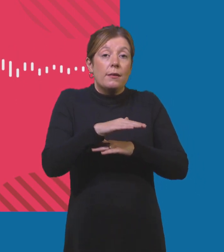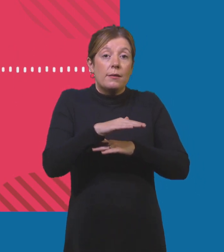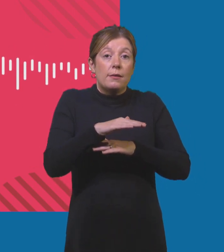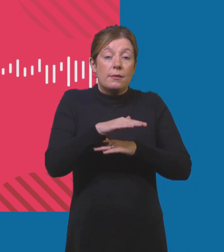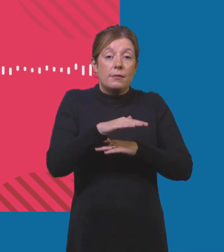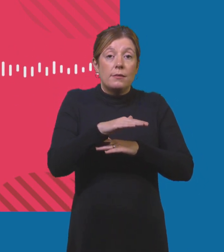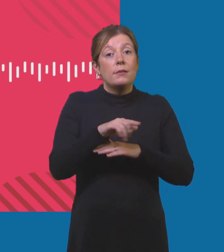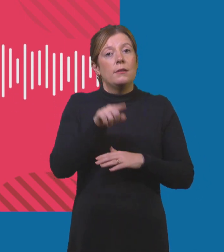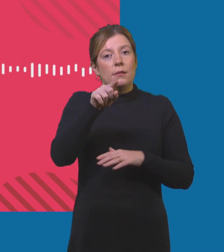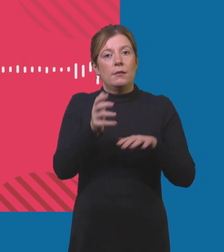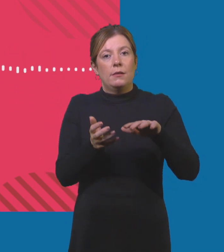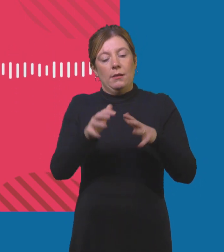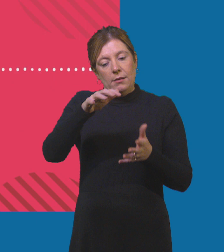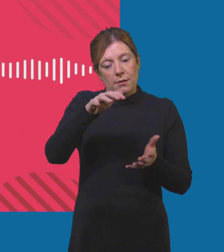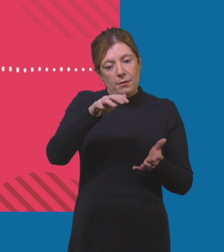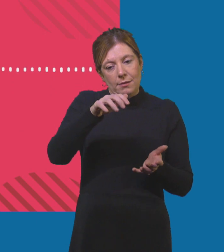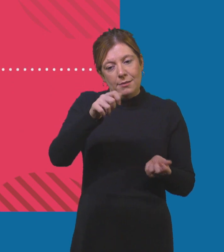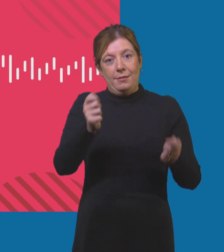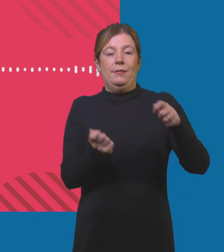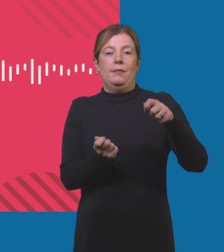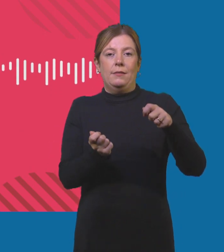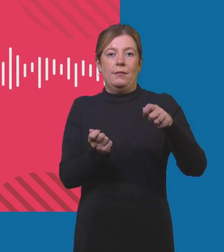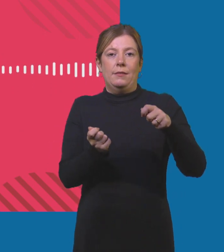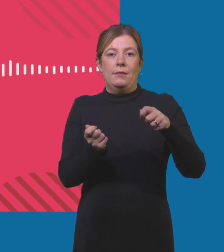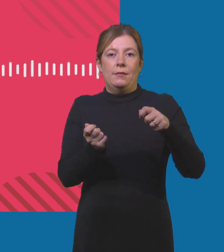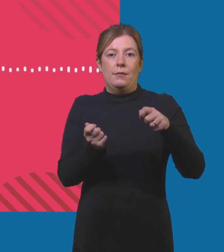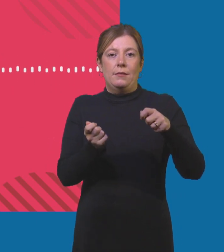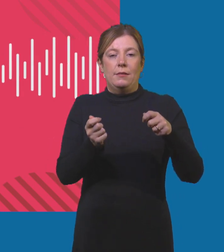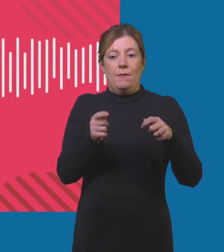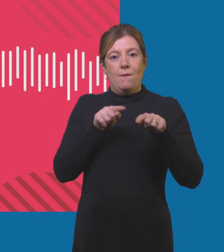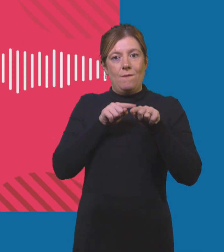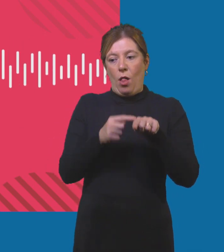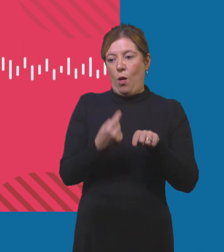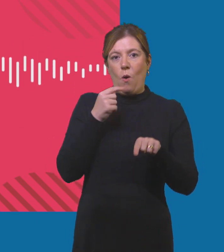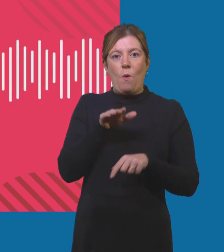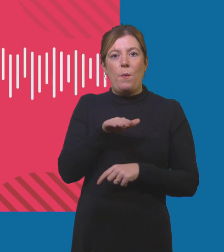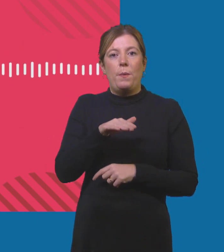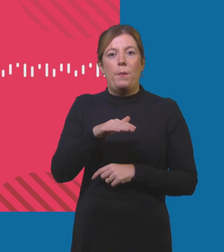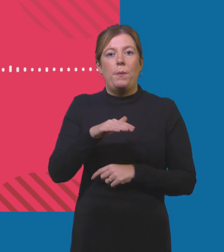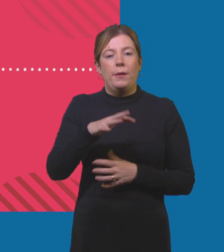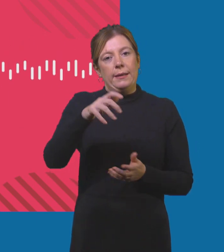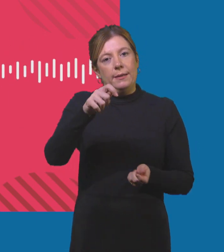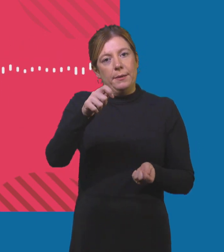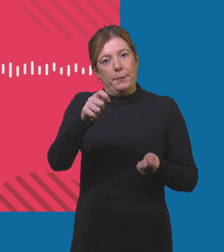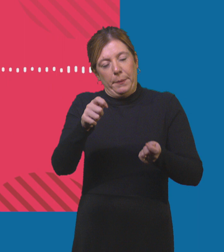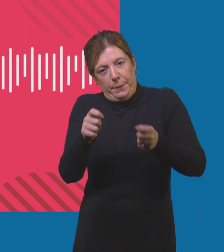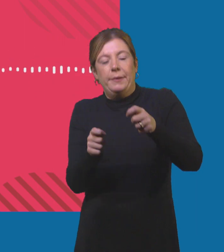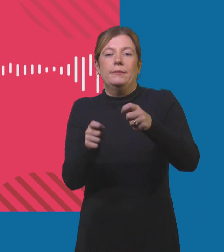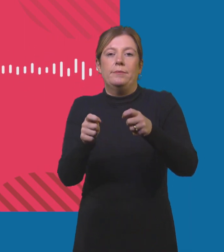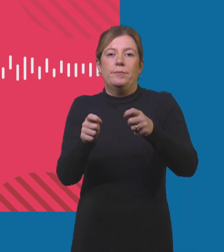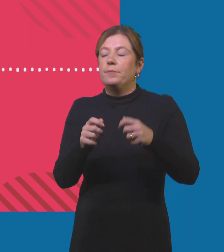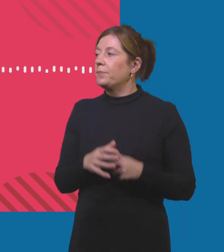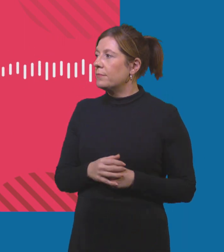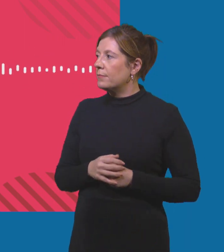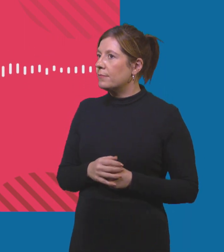car starts pointing to the left, you want to steer to the right. So, so you're almost steering in the direction that you want the car to be travelling, if that makes sense. Okay.